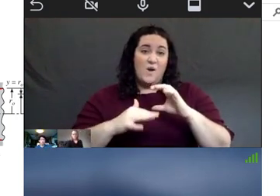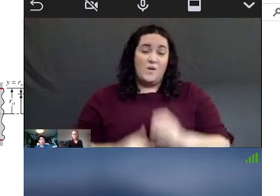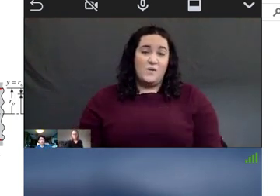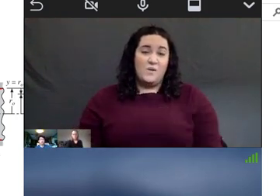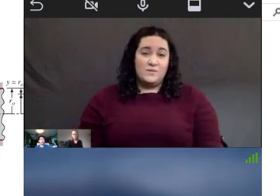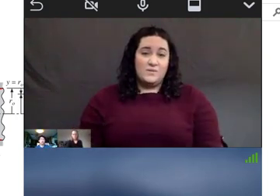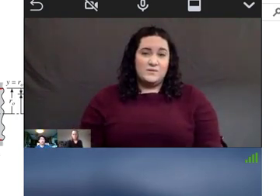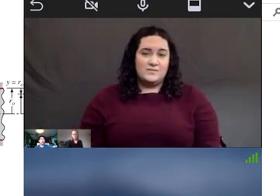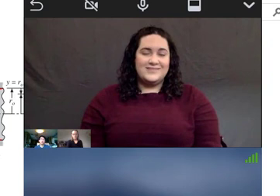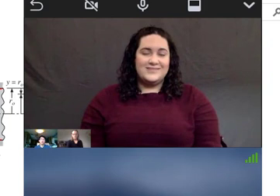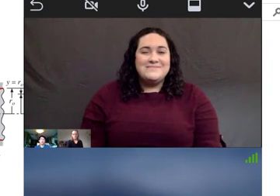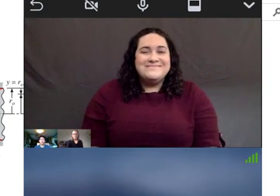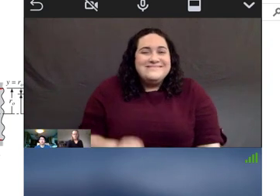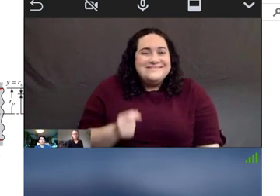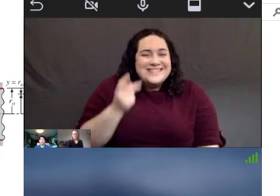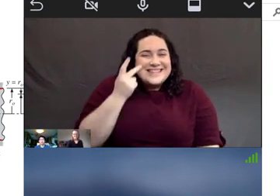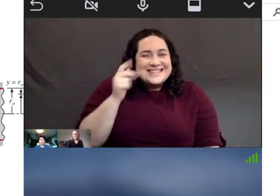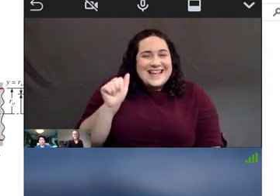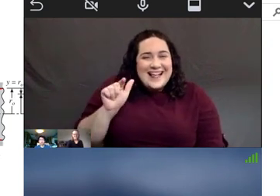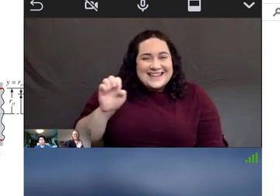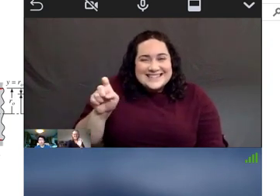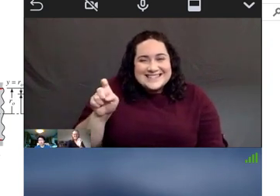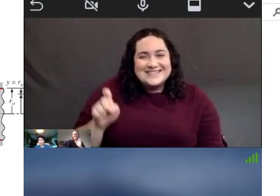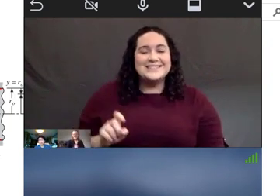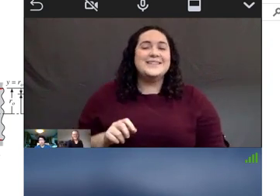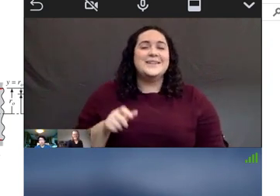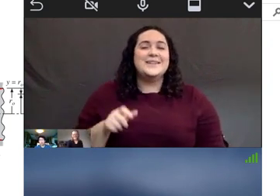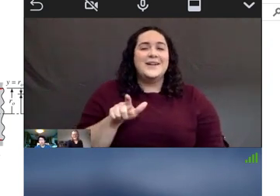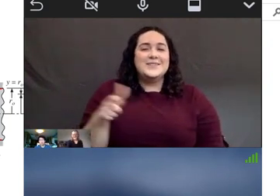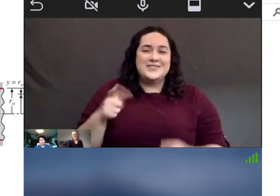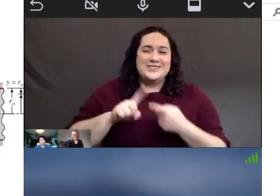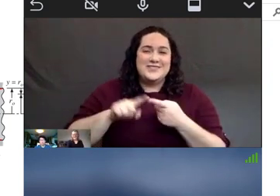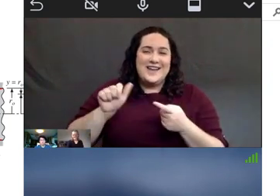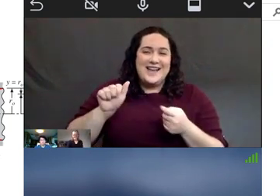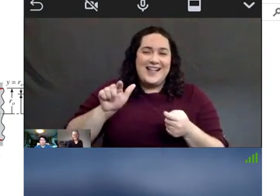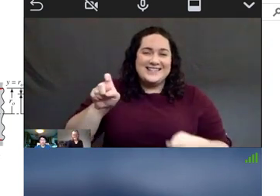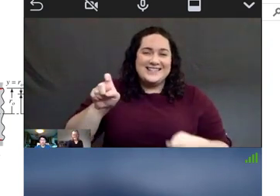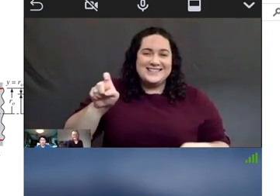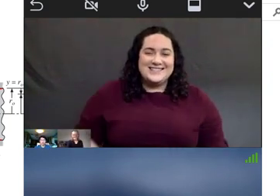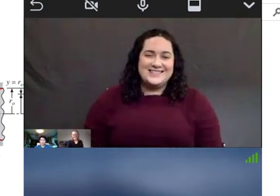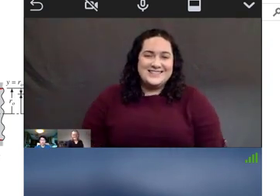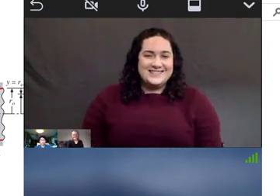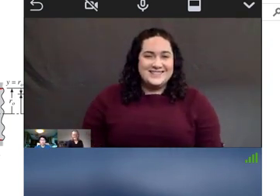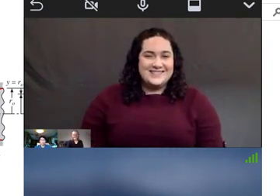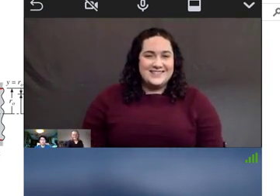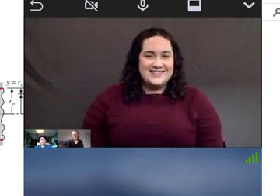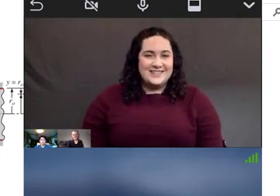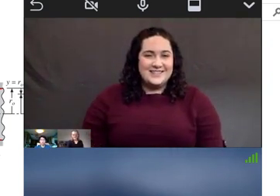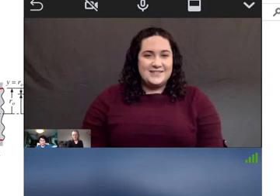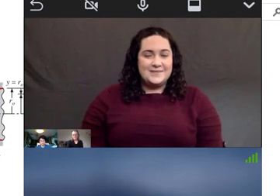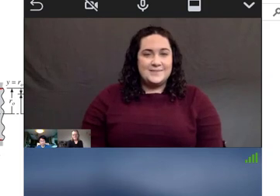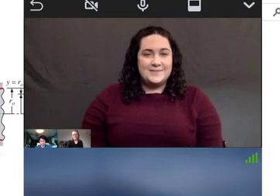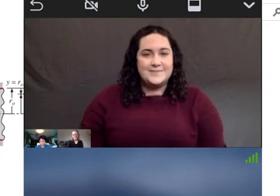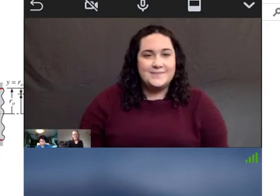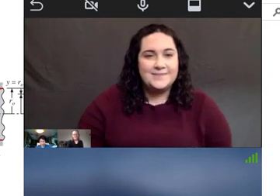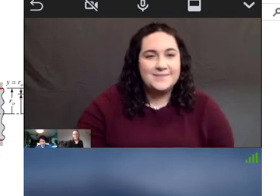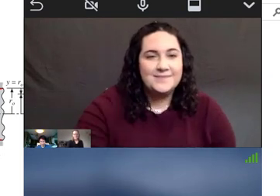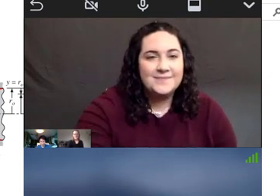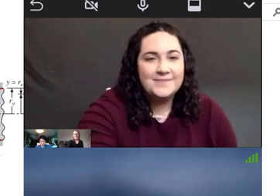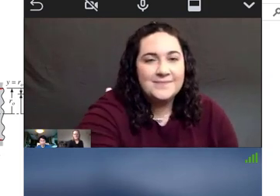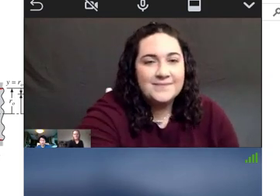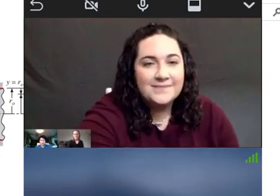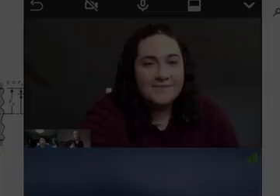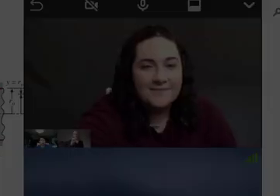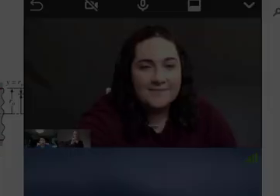we know that we need to calculate the Reynolds number. So there's a couple different formulations of Reynolds number that we can use, but ultimately we got